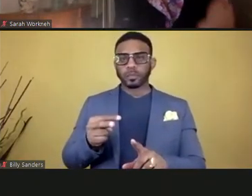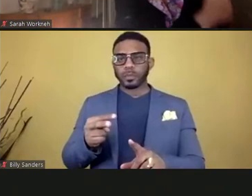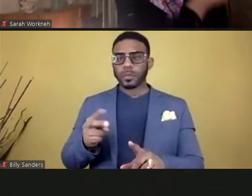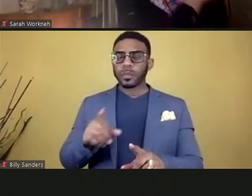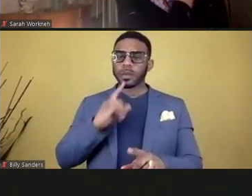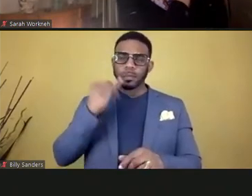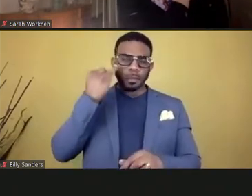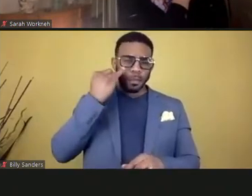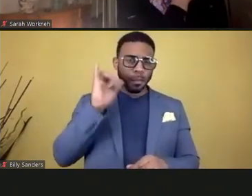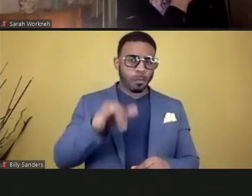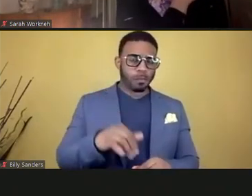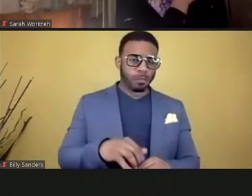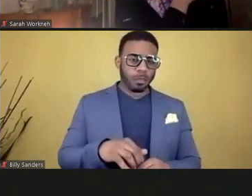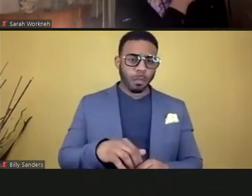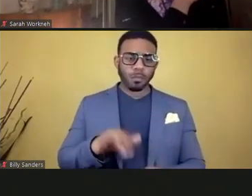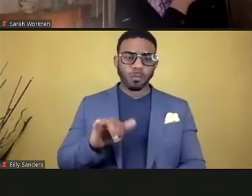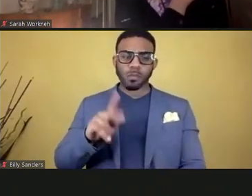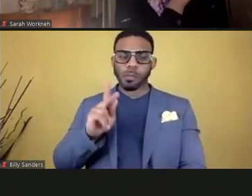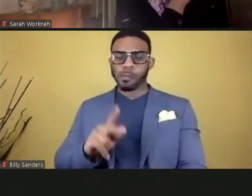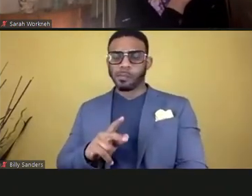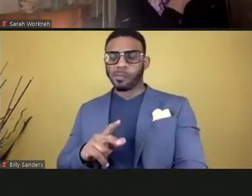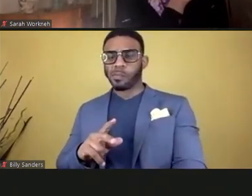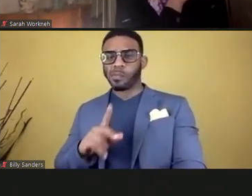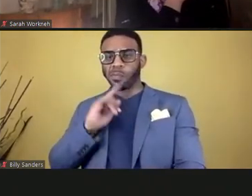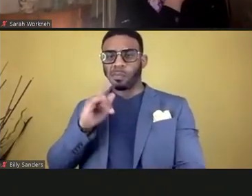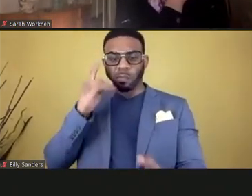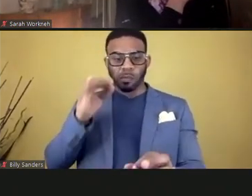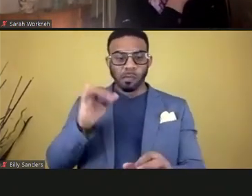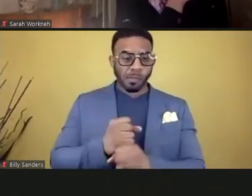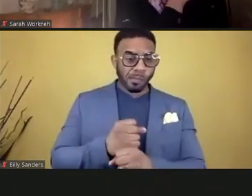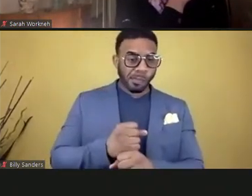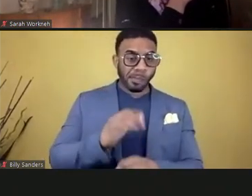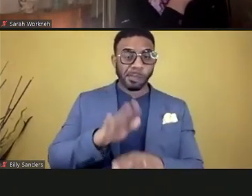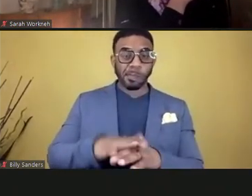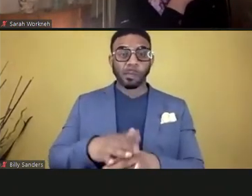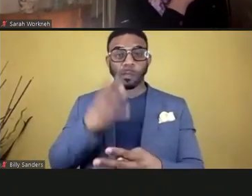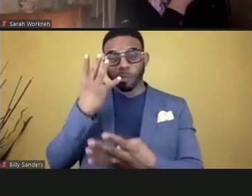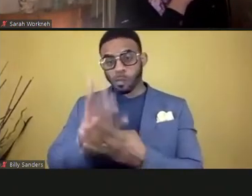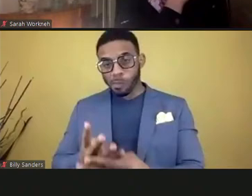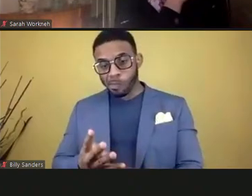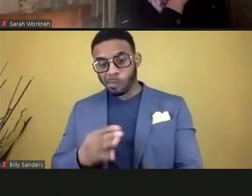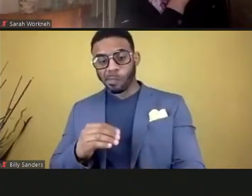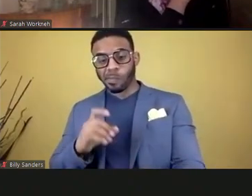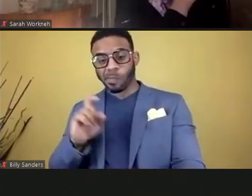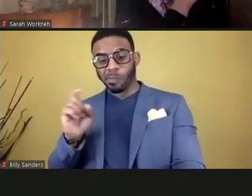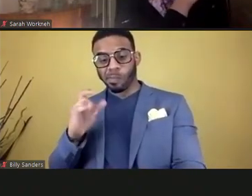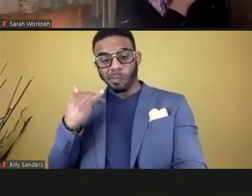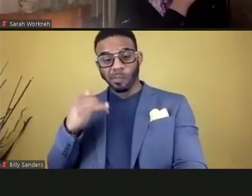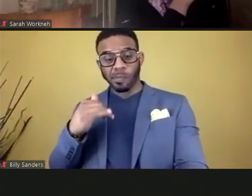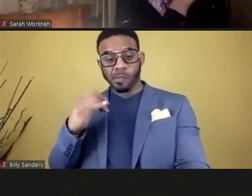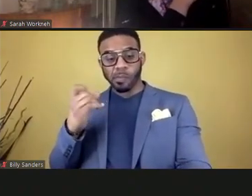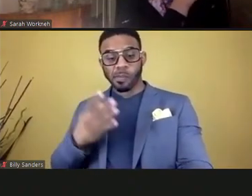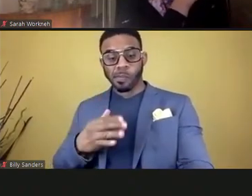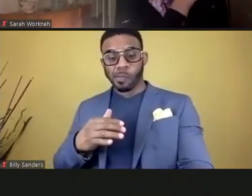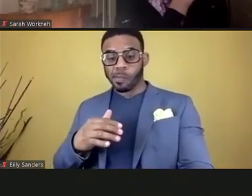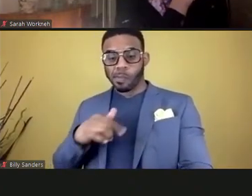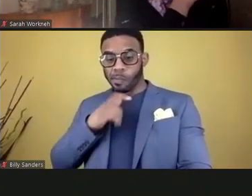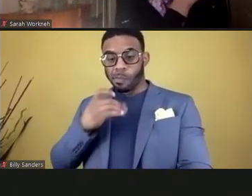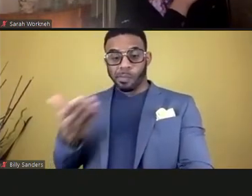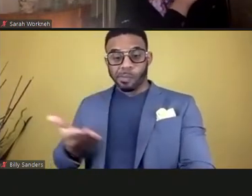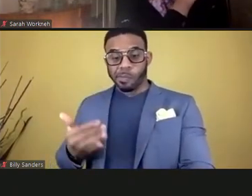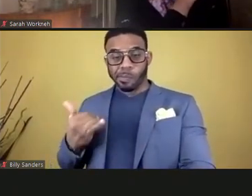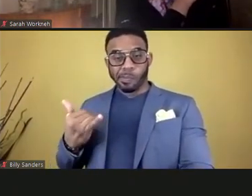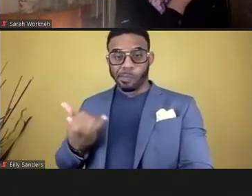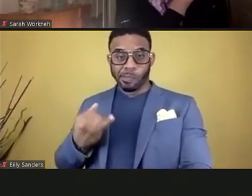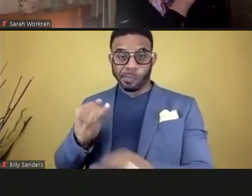the idea that this is the person that is the decision maker on incarceration in Phoenix. And if we don't bring him in, like, he'd have been invited to the